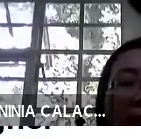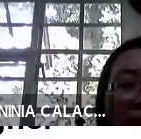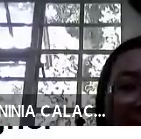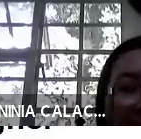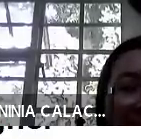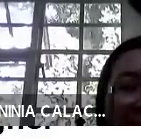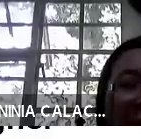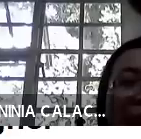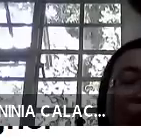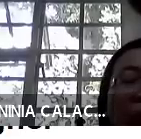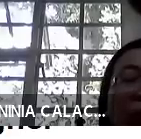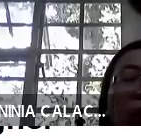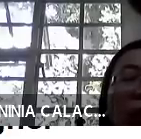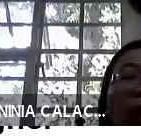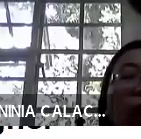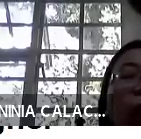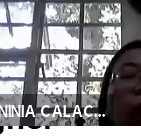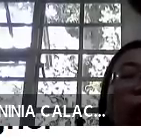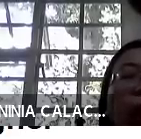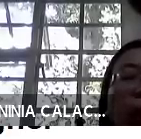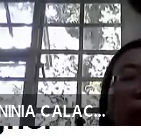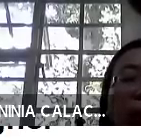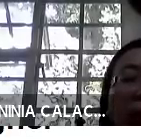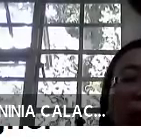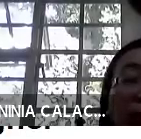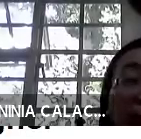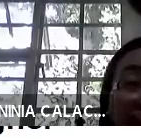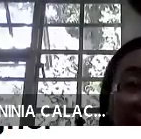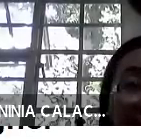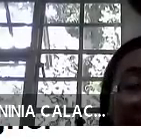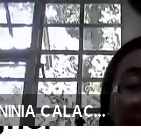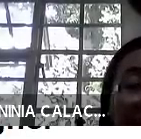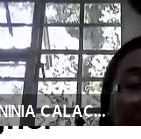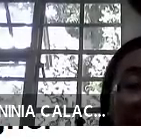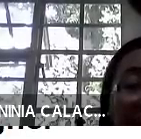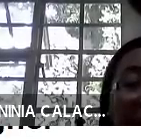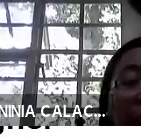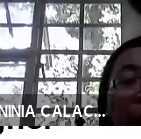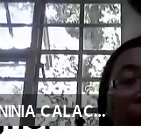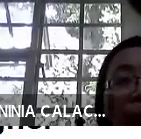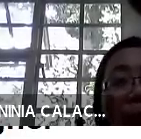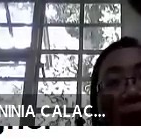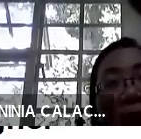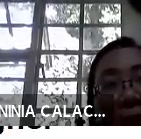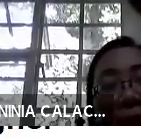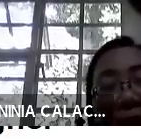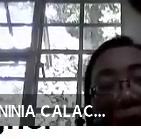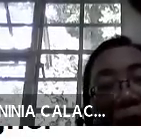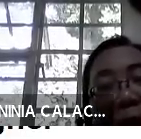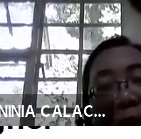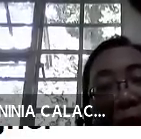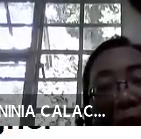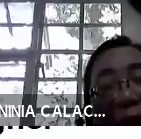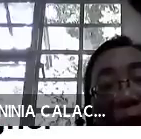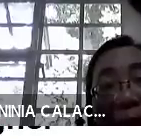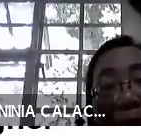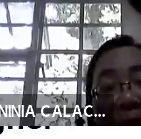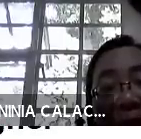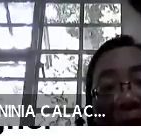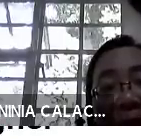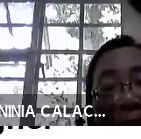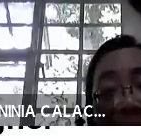way to be a member of the CHED technical working group as well for flexible learning or we call it as the TWG